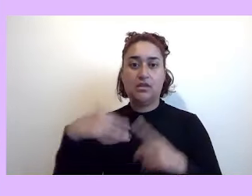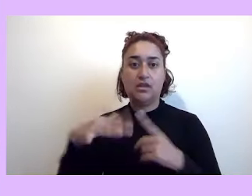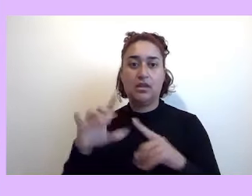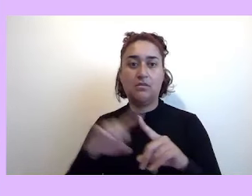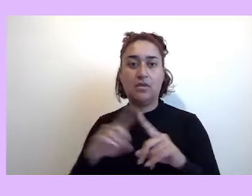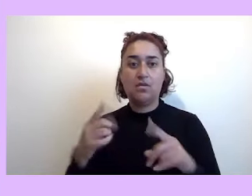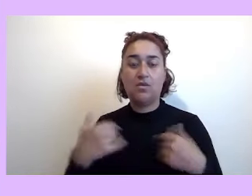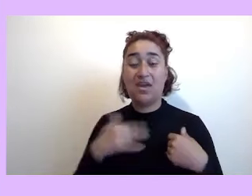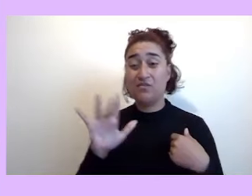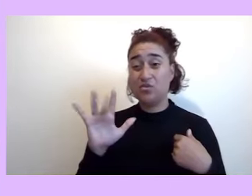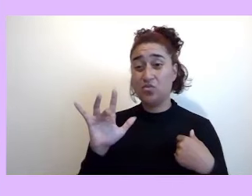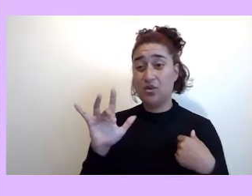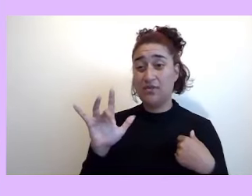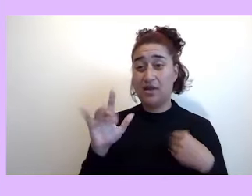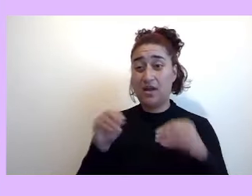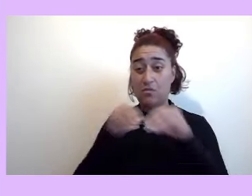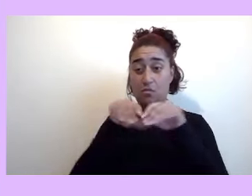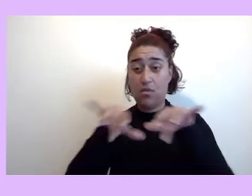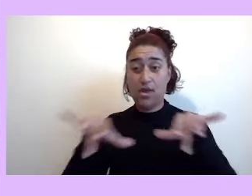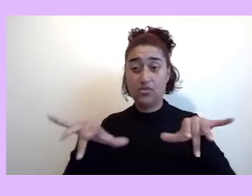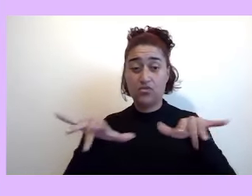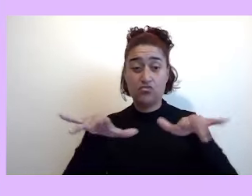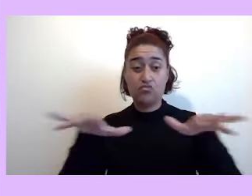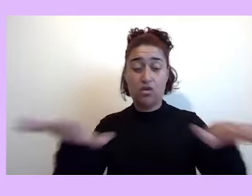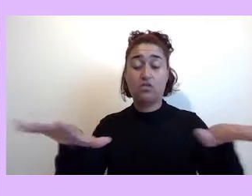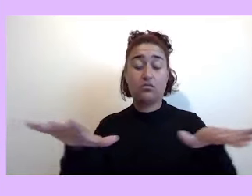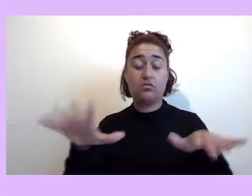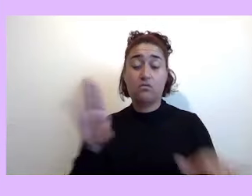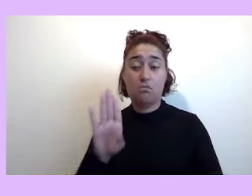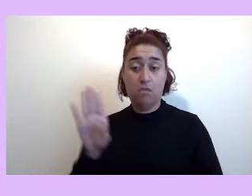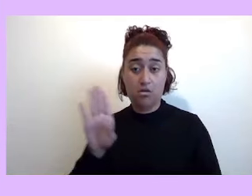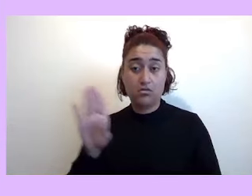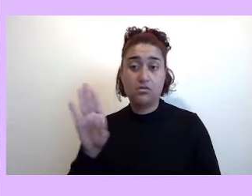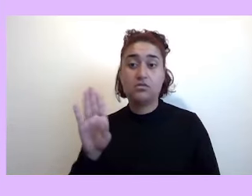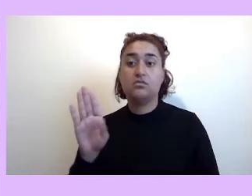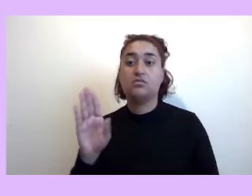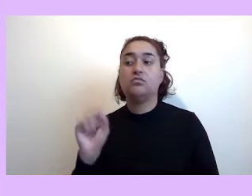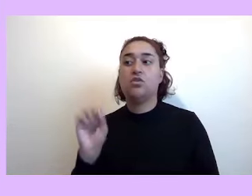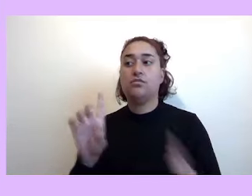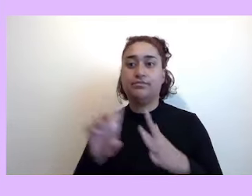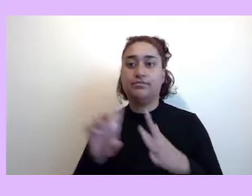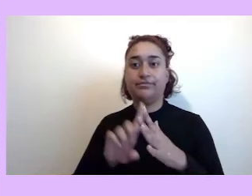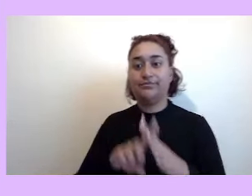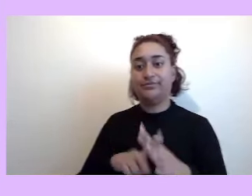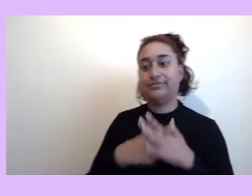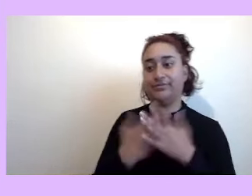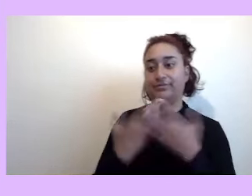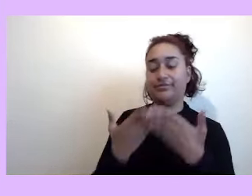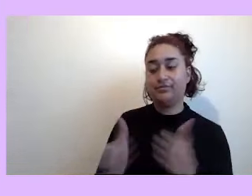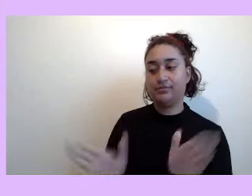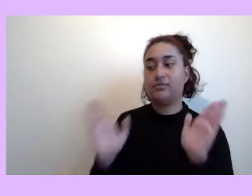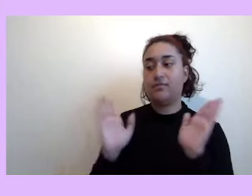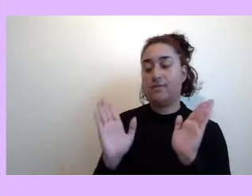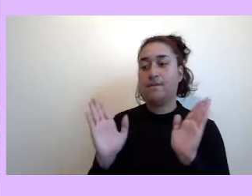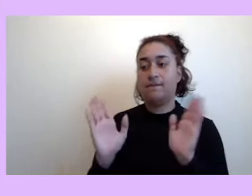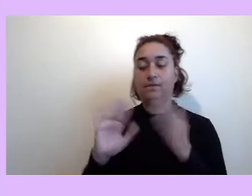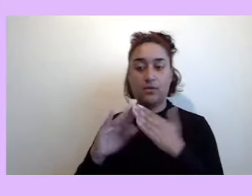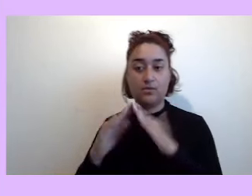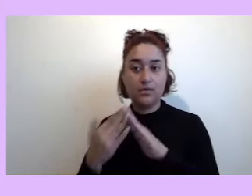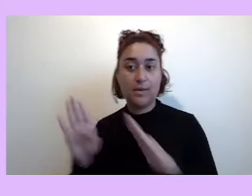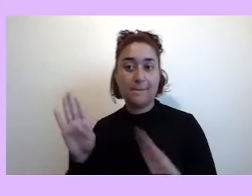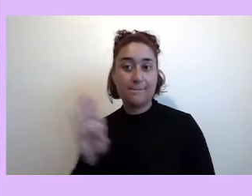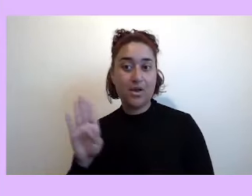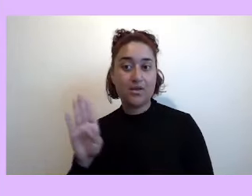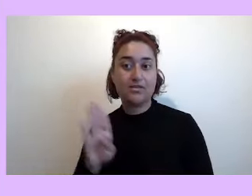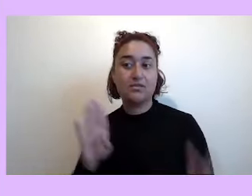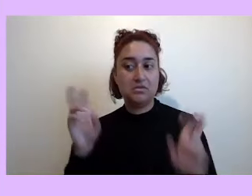branches across the city of Boston. And so it is a gateway to communities writ large. And Boston, after all, is more of a city of neighborhoods in